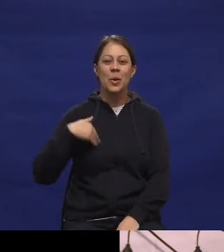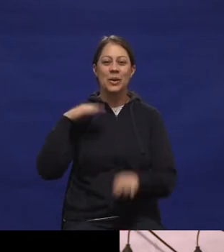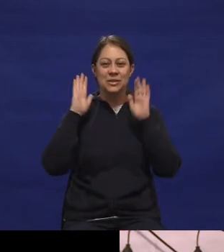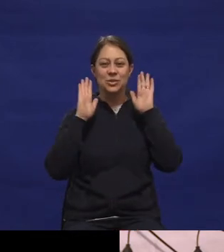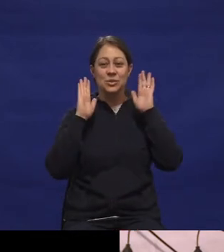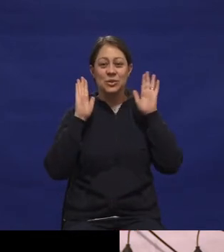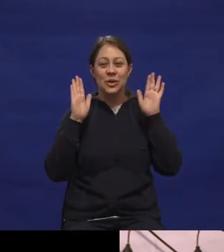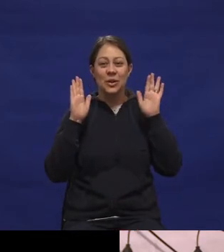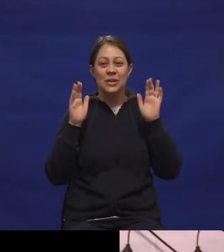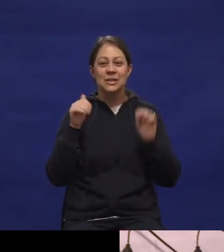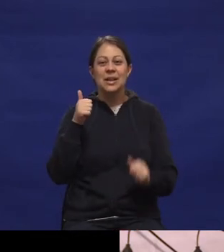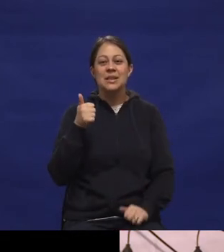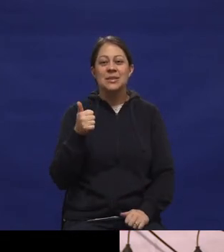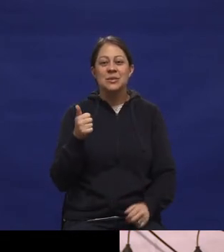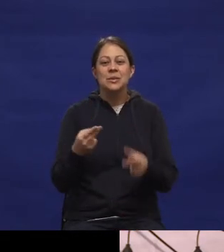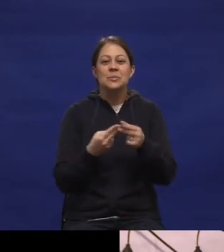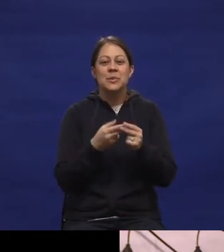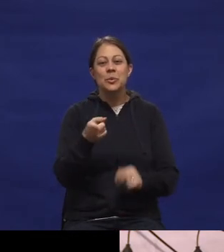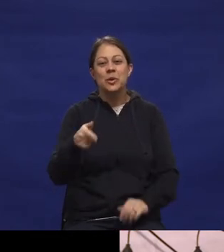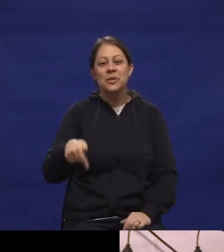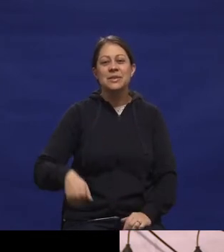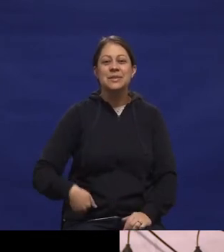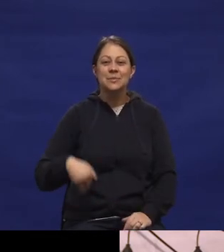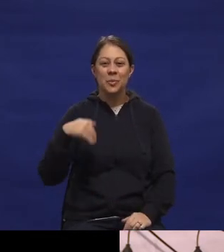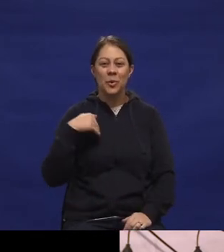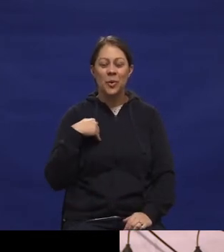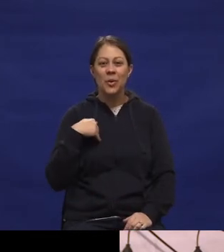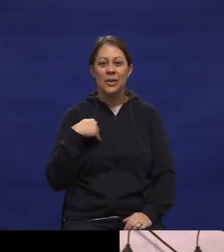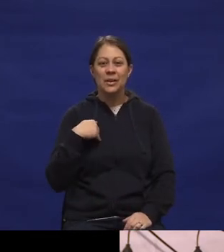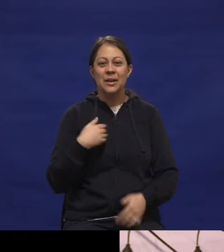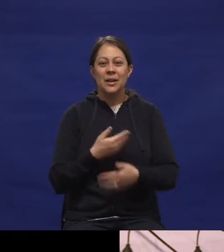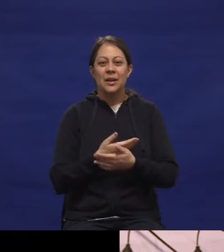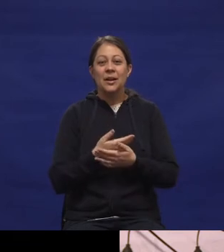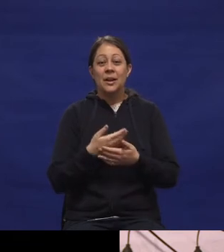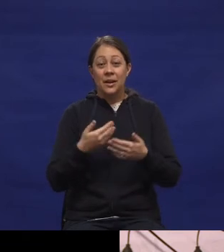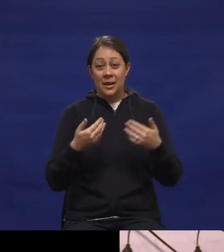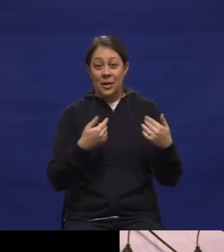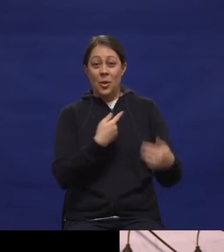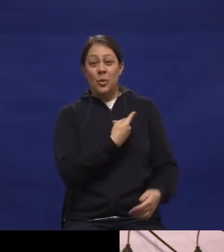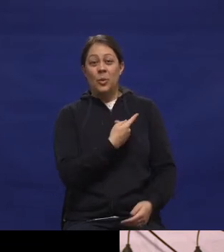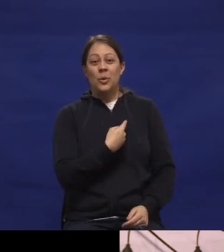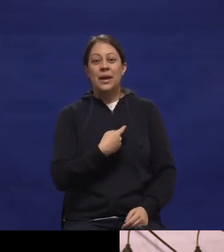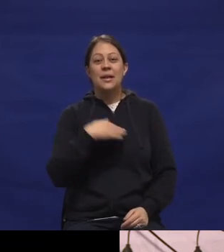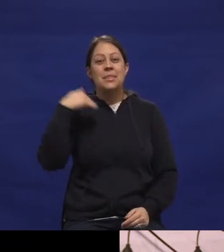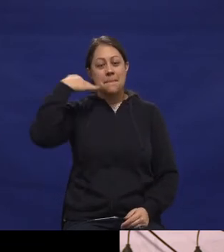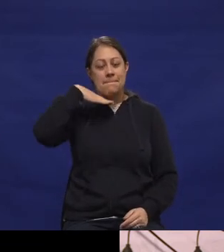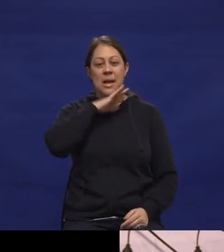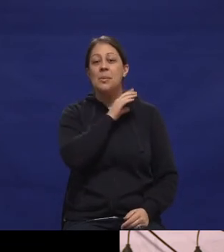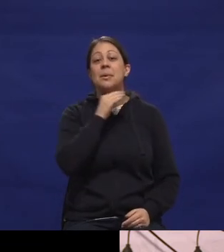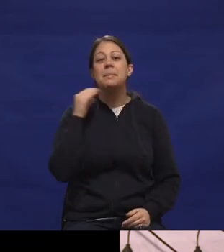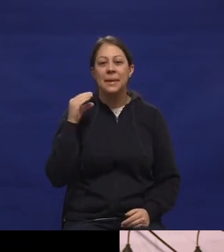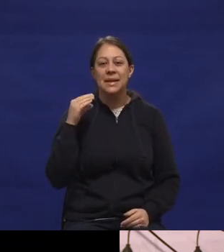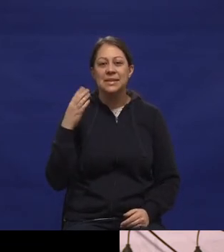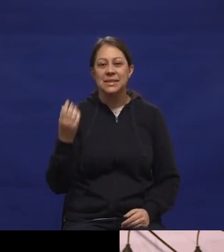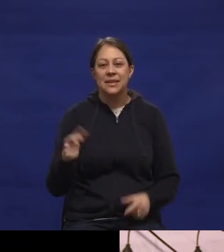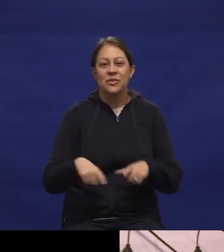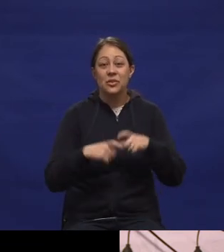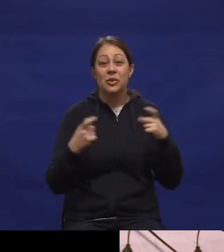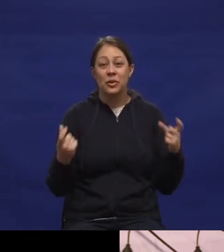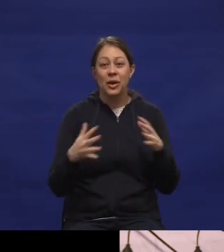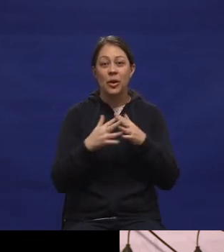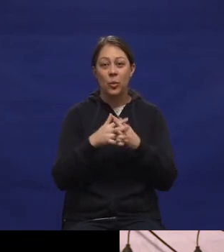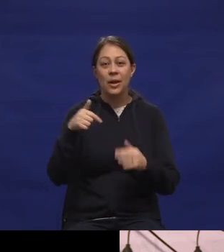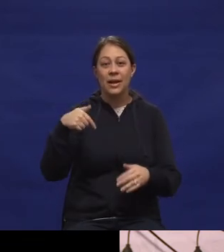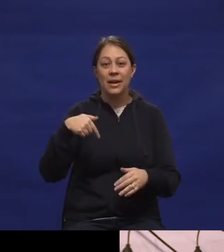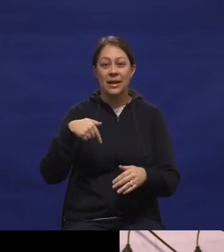Good morning, church. It's so good to be with you this morning. We're obviously the Melbourne pastors, but we've had a great week